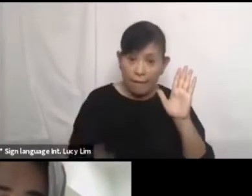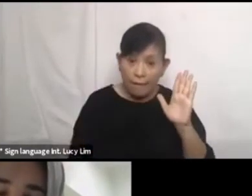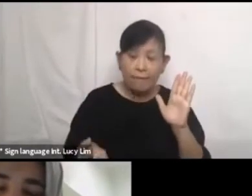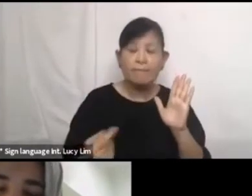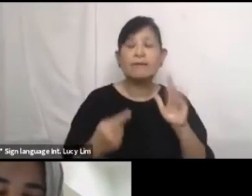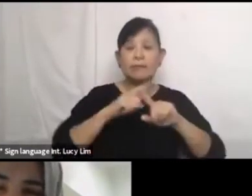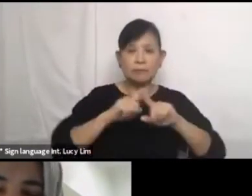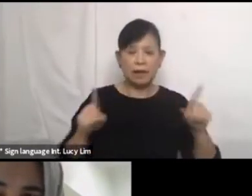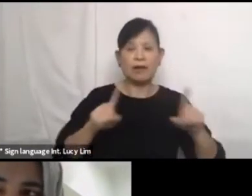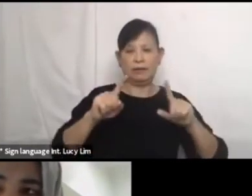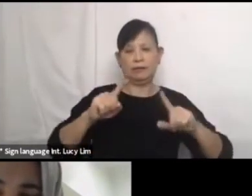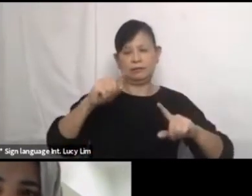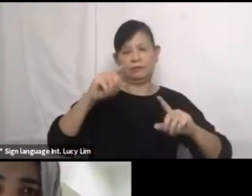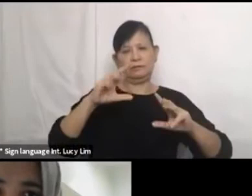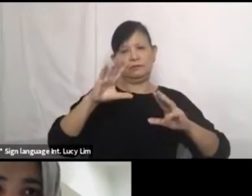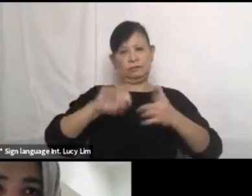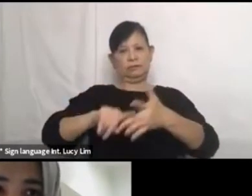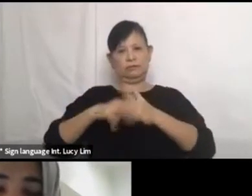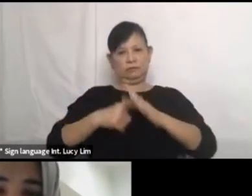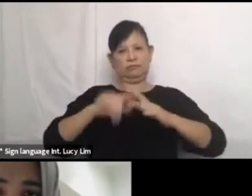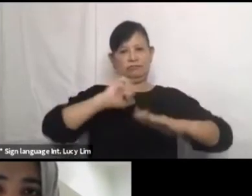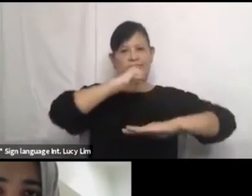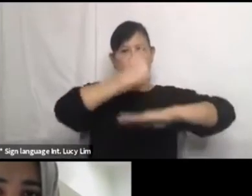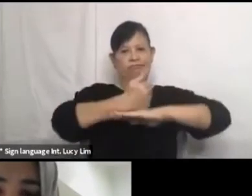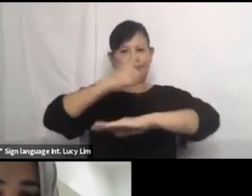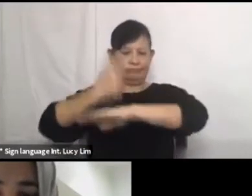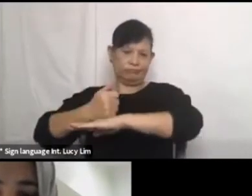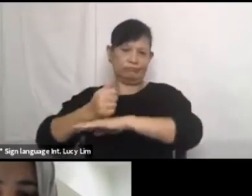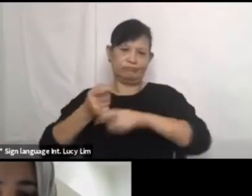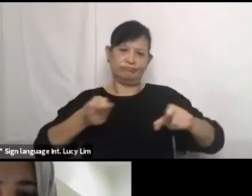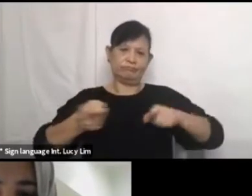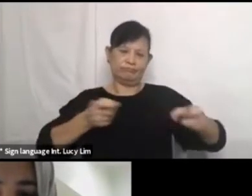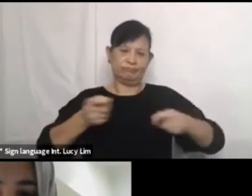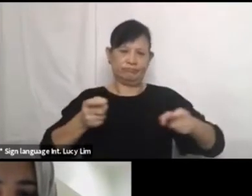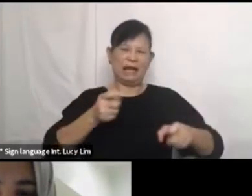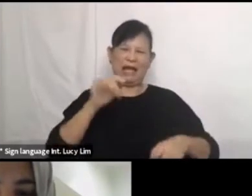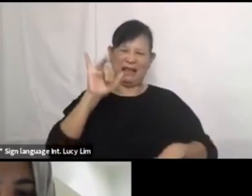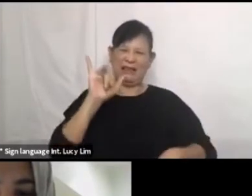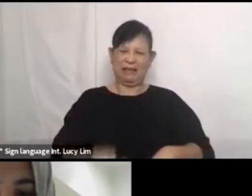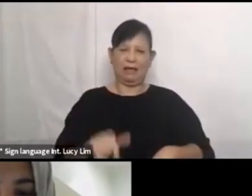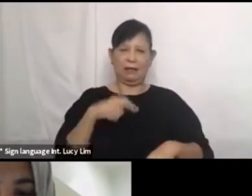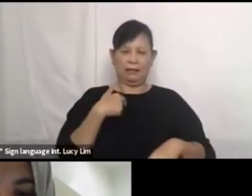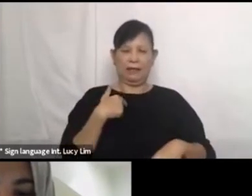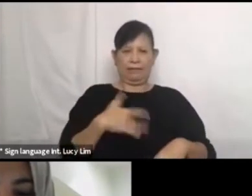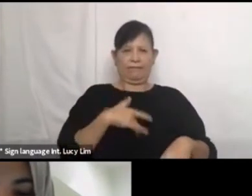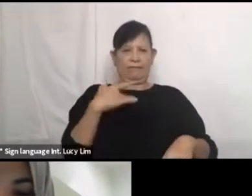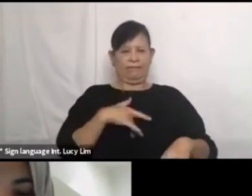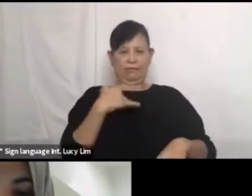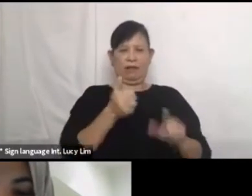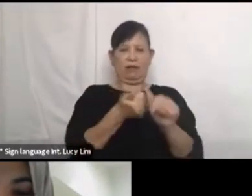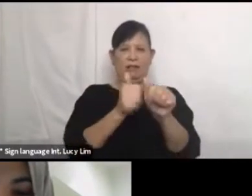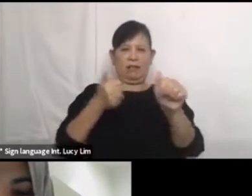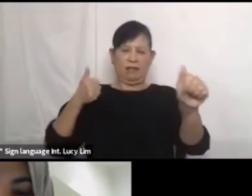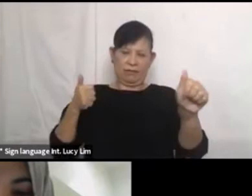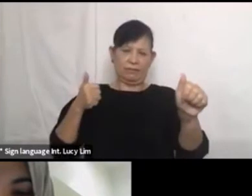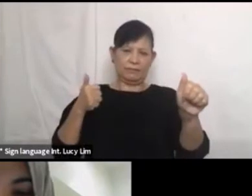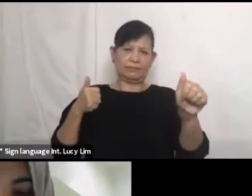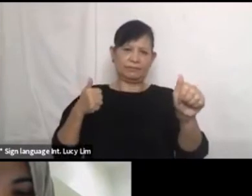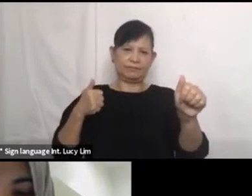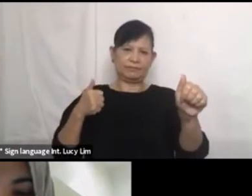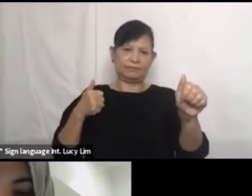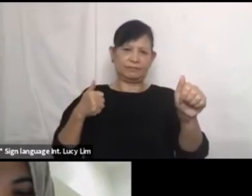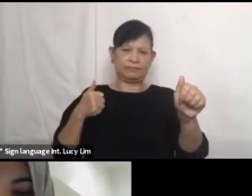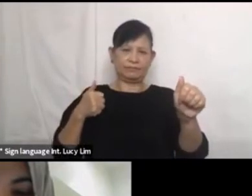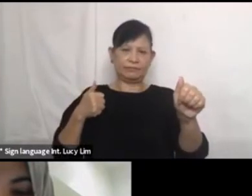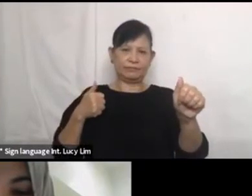the implementation. So the implementation is where I feel that we are lagging behind, because